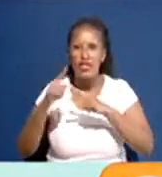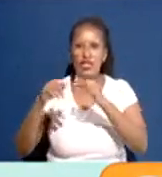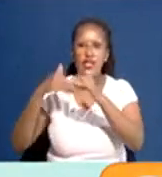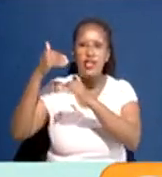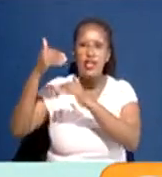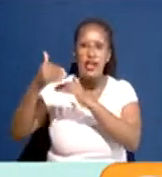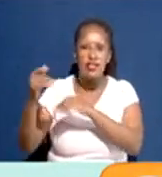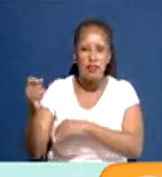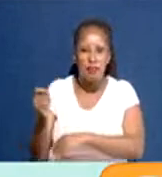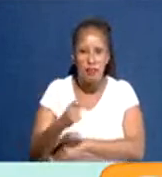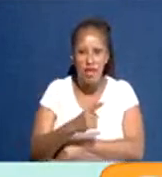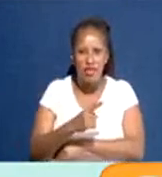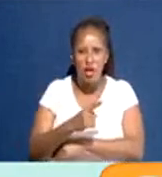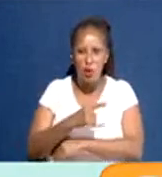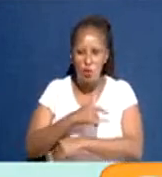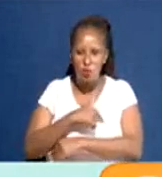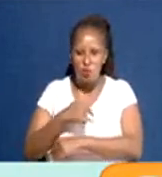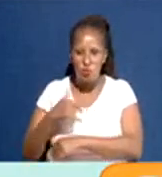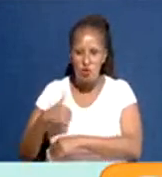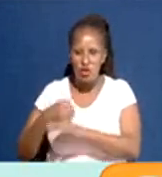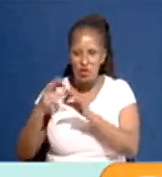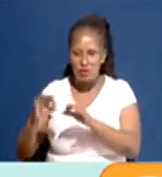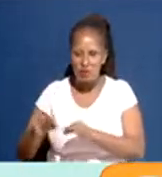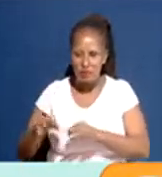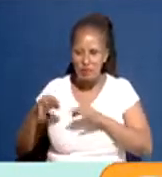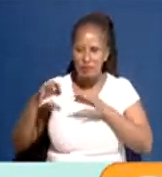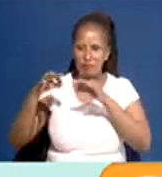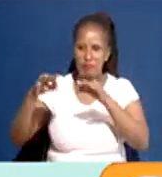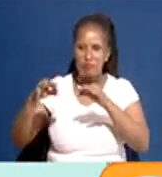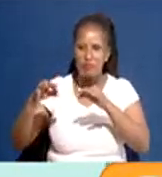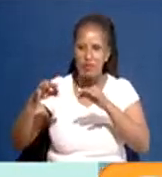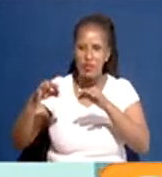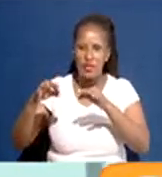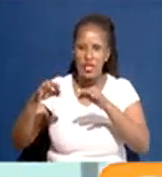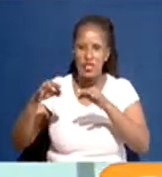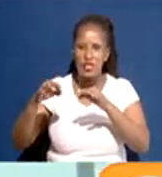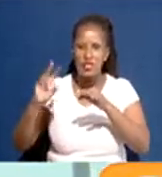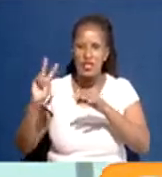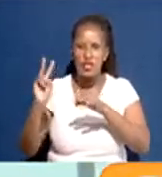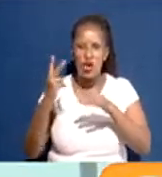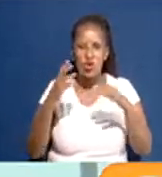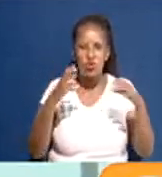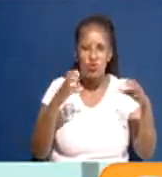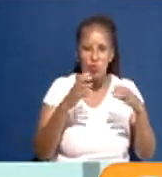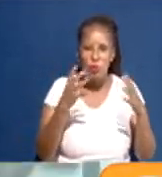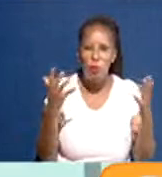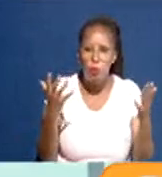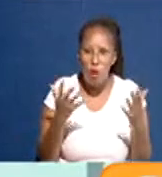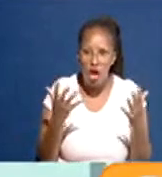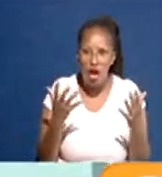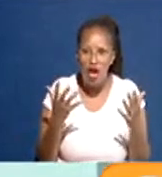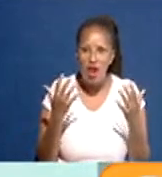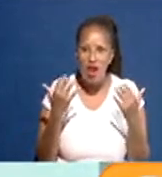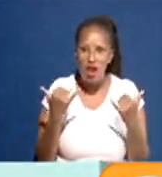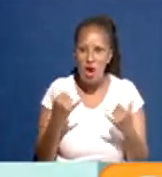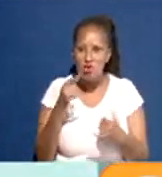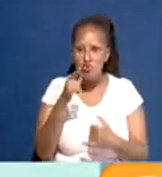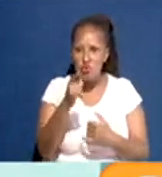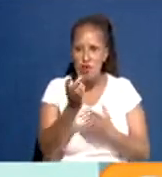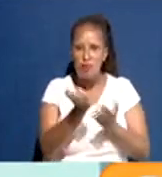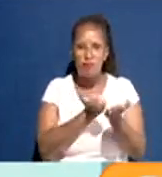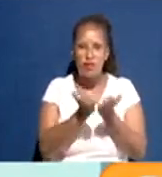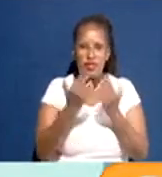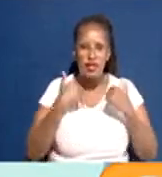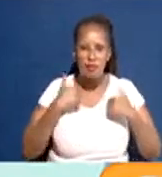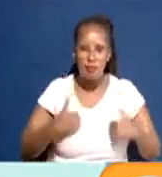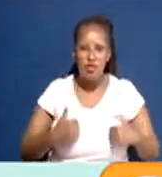ujao tutapeleka Hustler Fund katika awamu ya pili, mahali sasa wewe mfanyibiashara